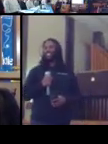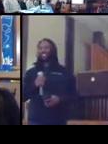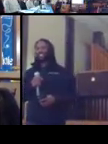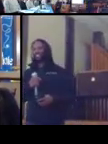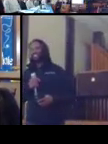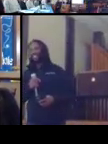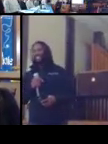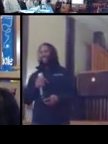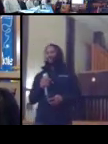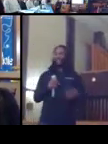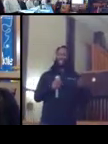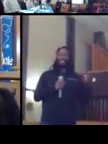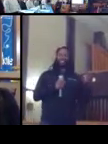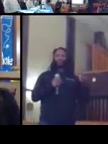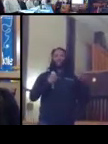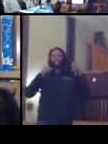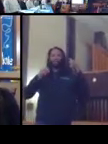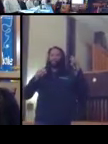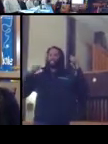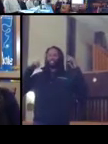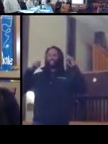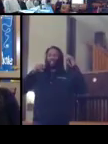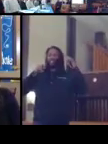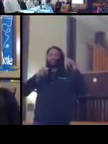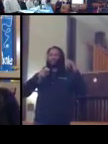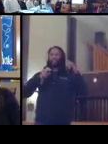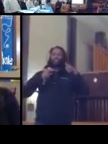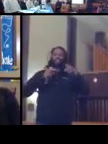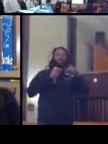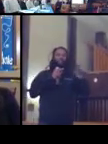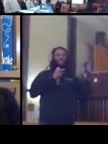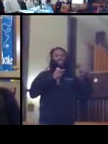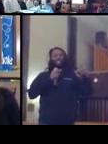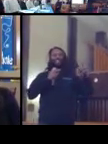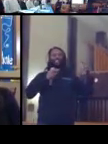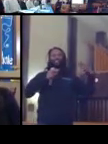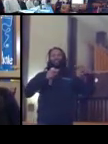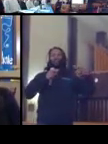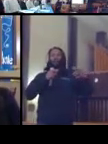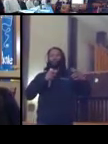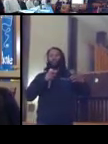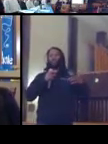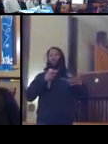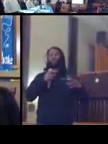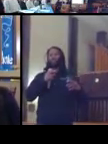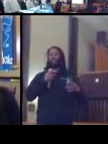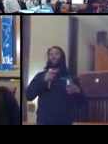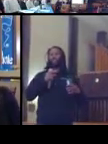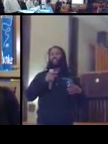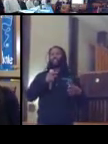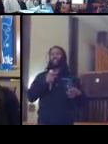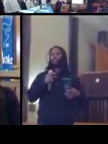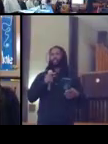graduated. So, when I got to Sumner, I just kind of just walking in and seeing a wall of fame